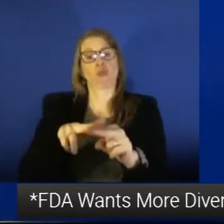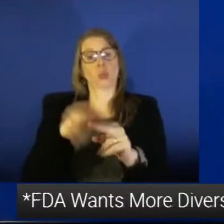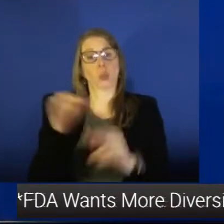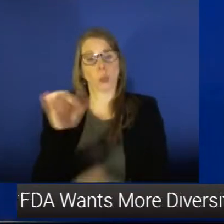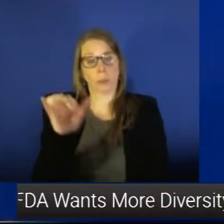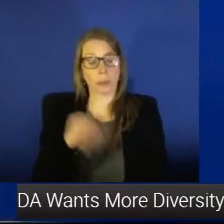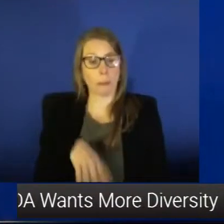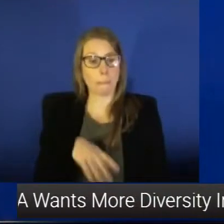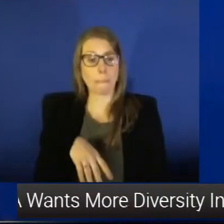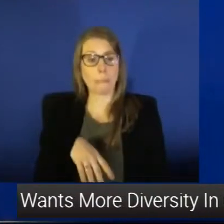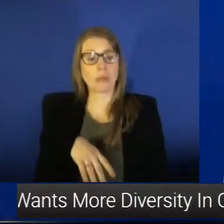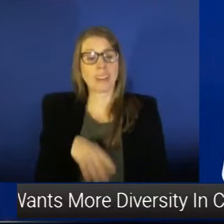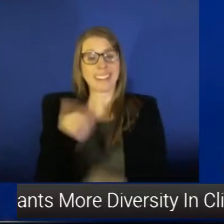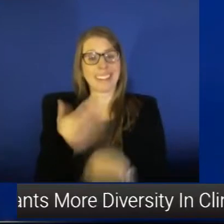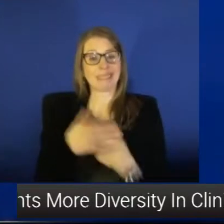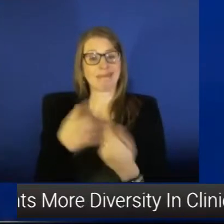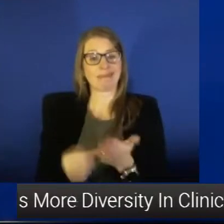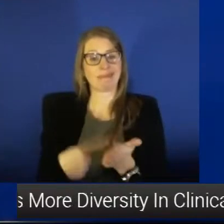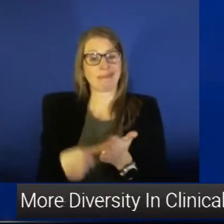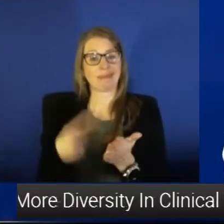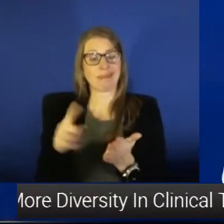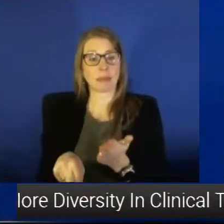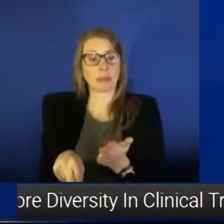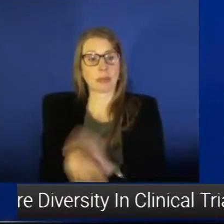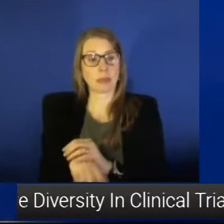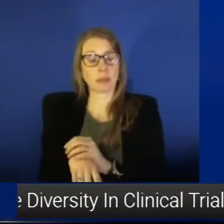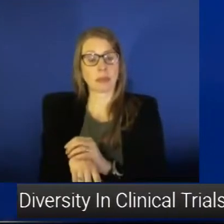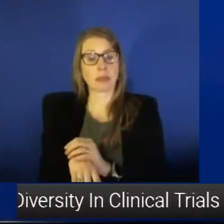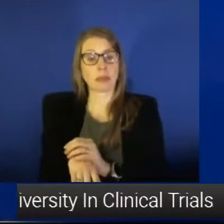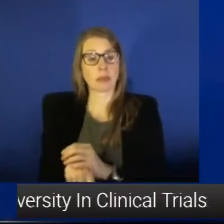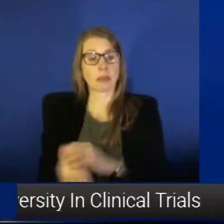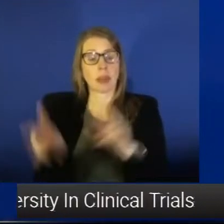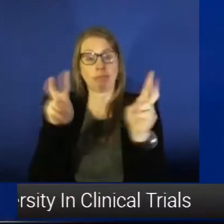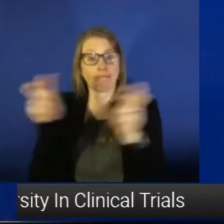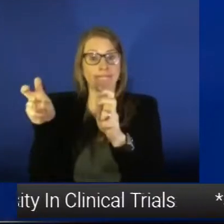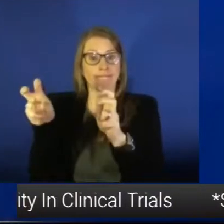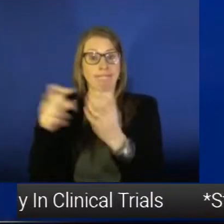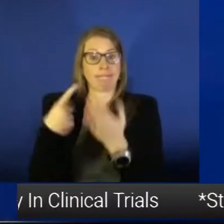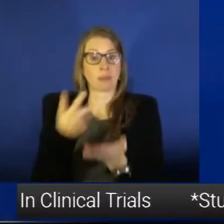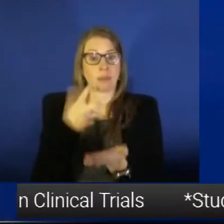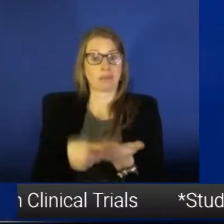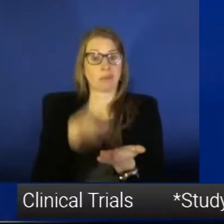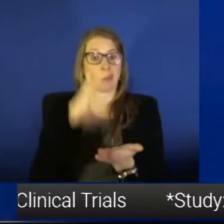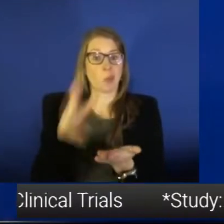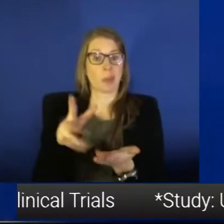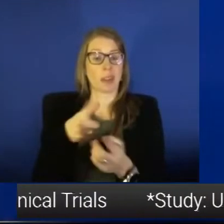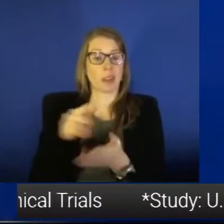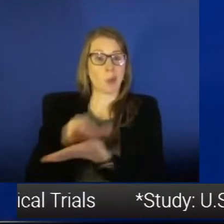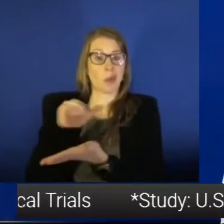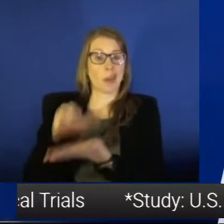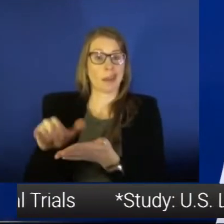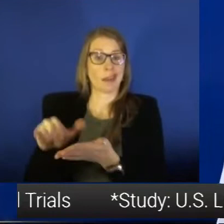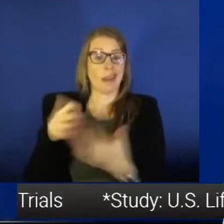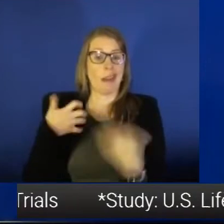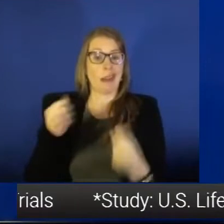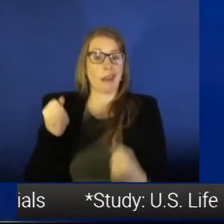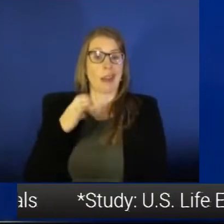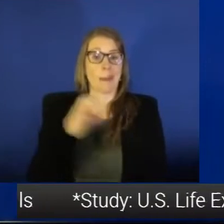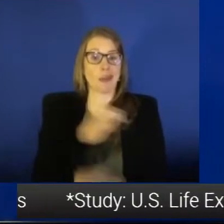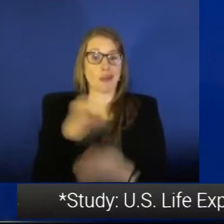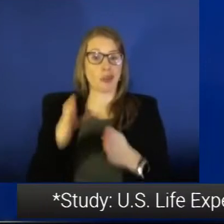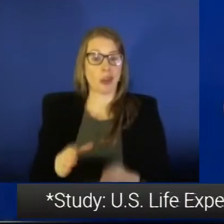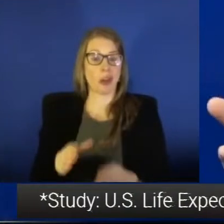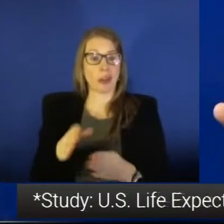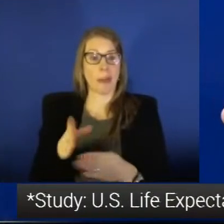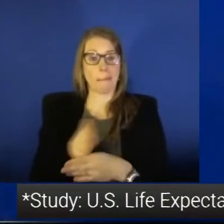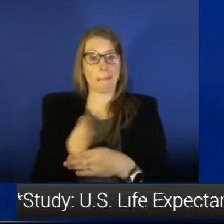and that's why there's a headline that we're going to talk about, is the New York Health Commissioner says that they may move to medium COVID level alert. And it's